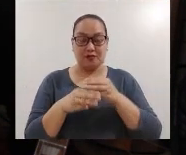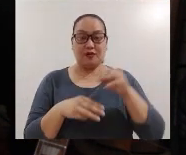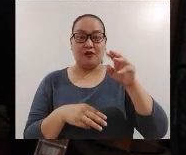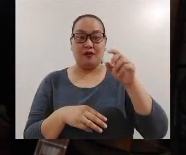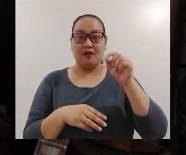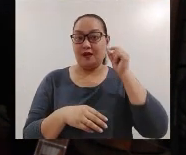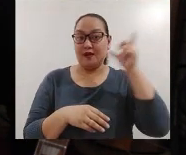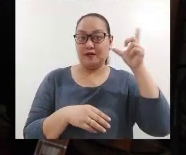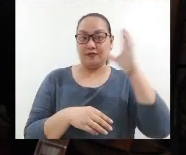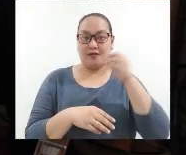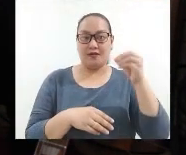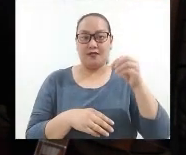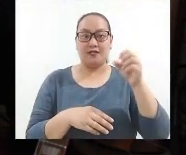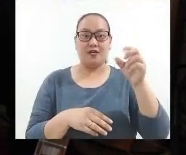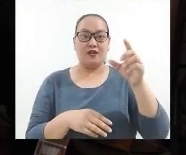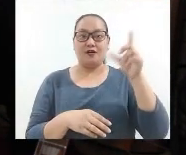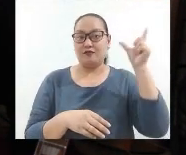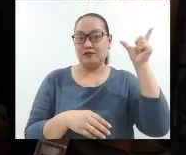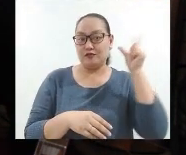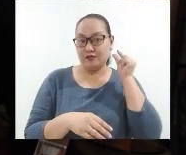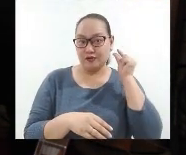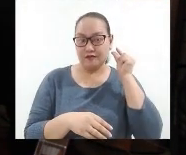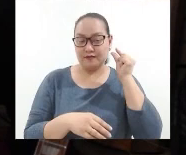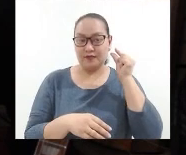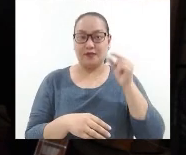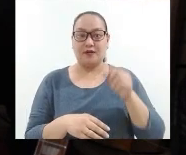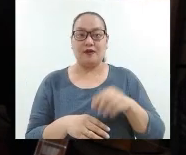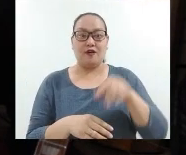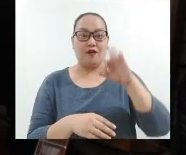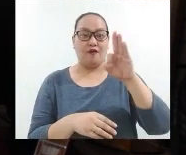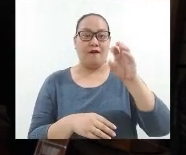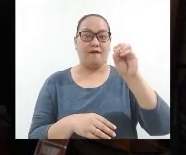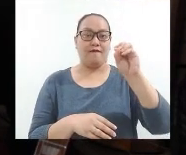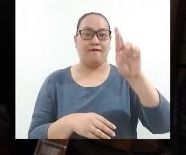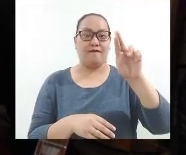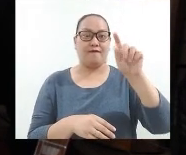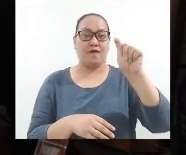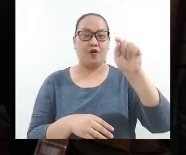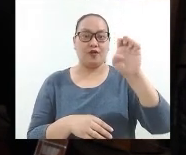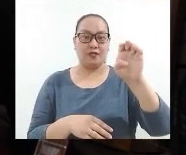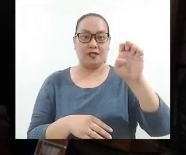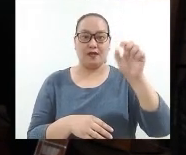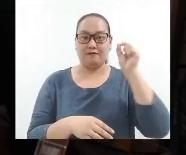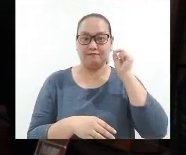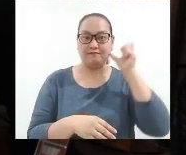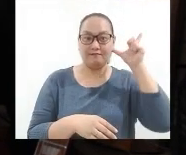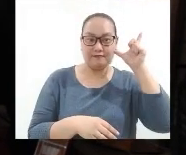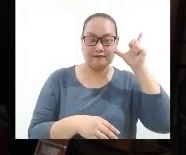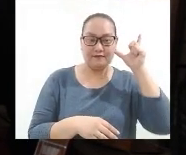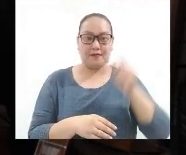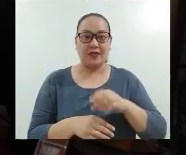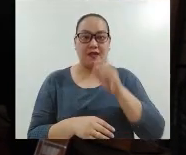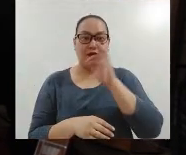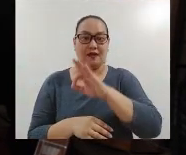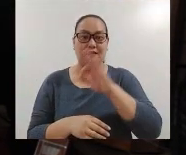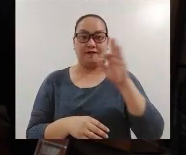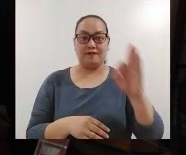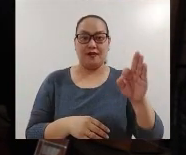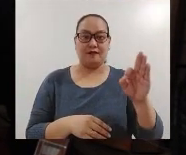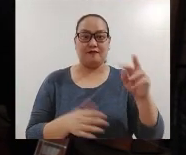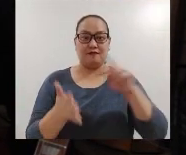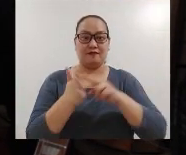The loudness, we have forte, F, which means loud. Fortissimo, FF,